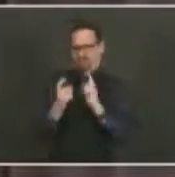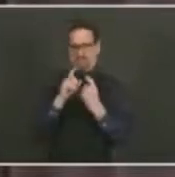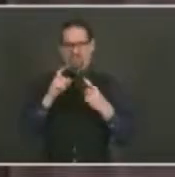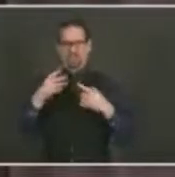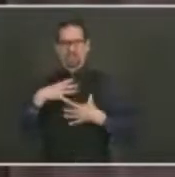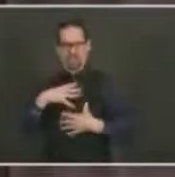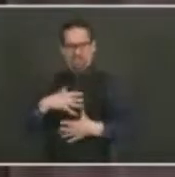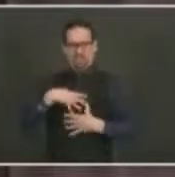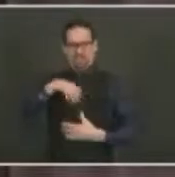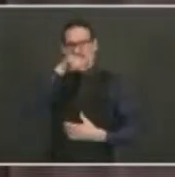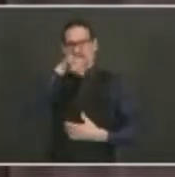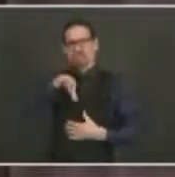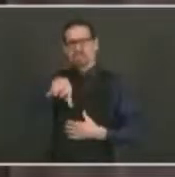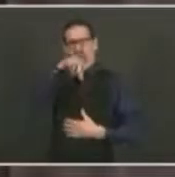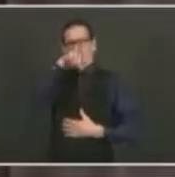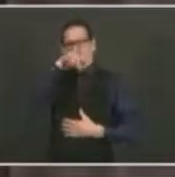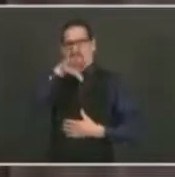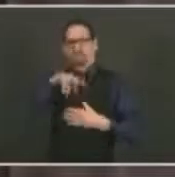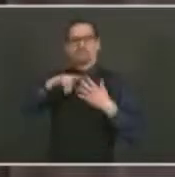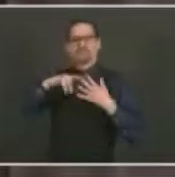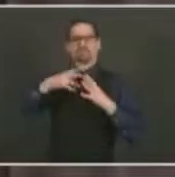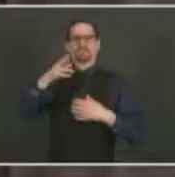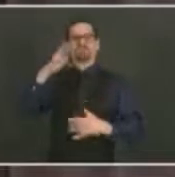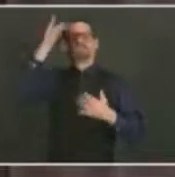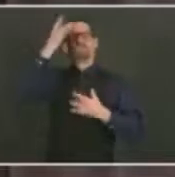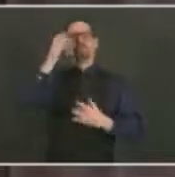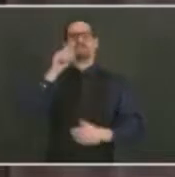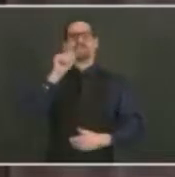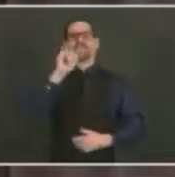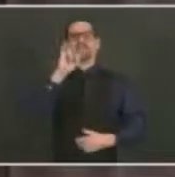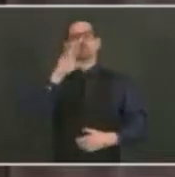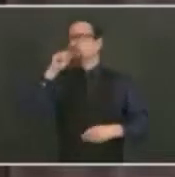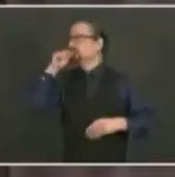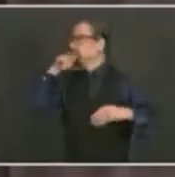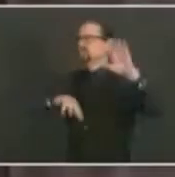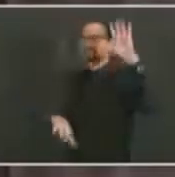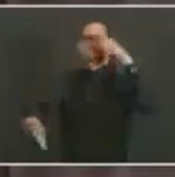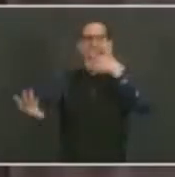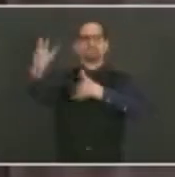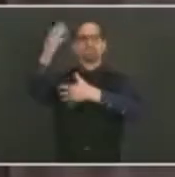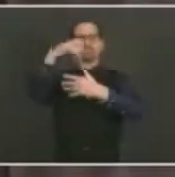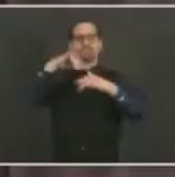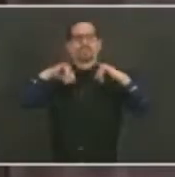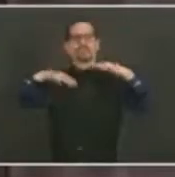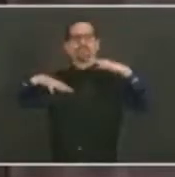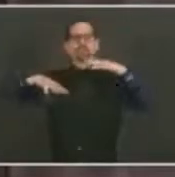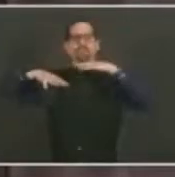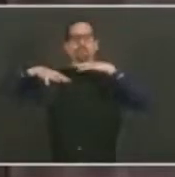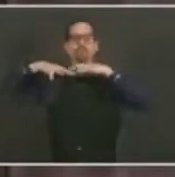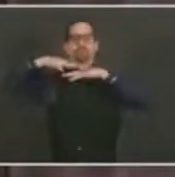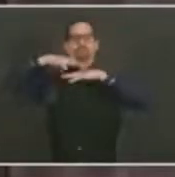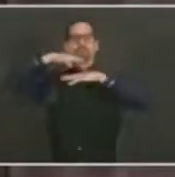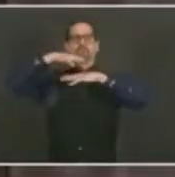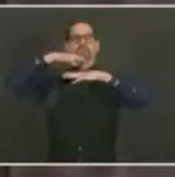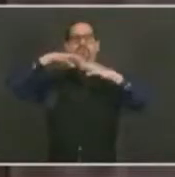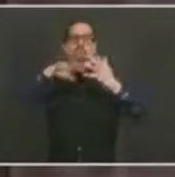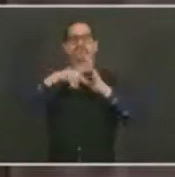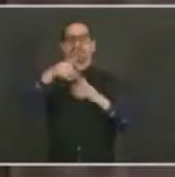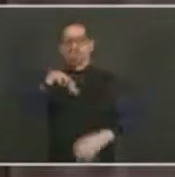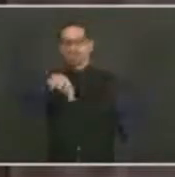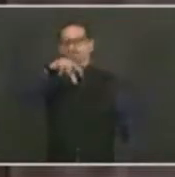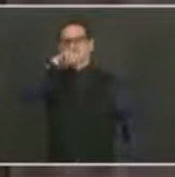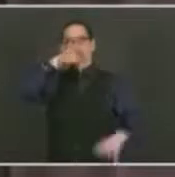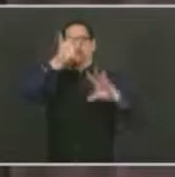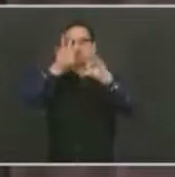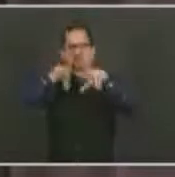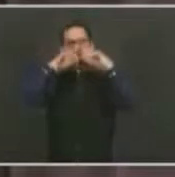with a virus that is significantly more contagious. And finally, as a reminder of last